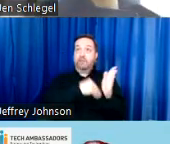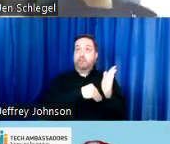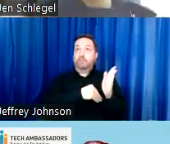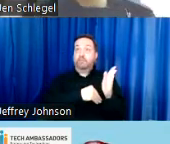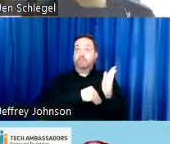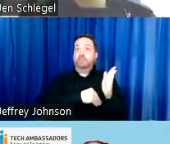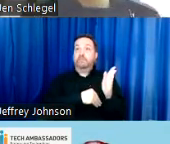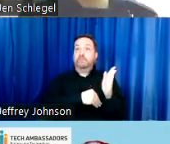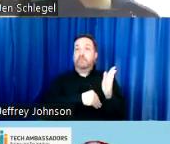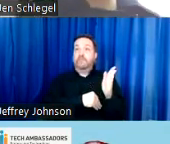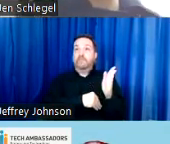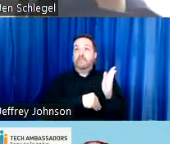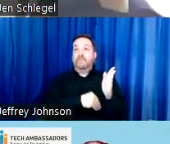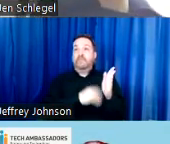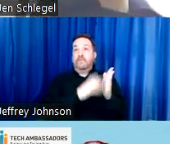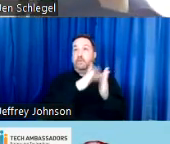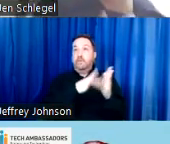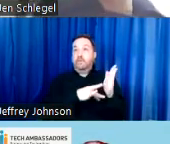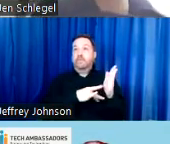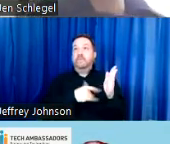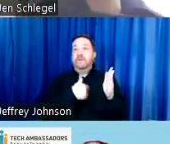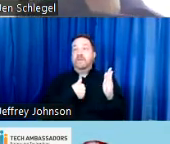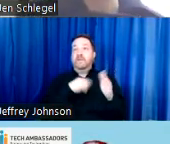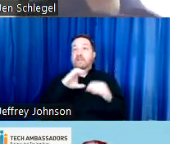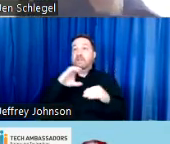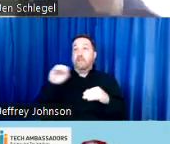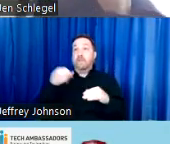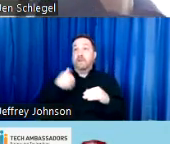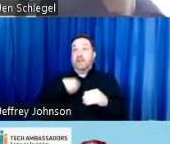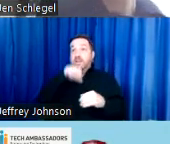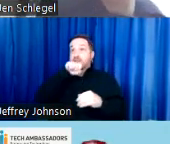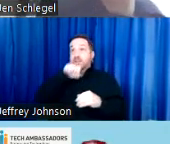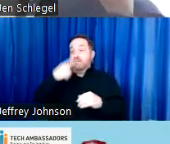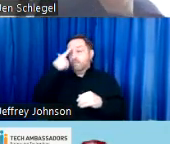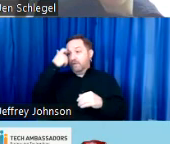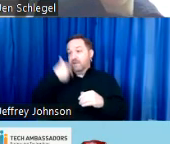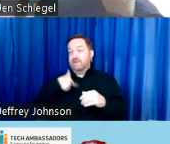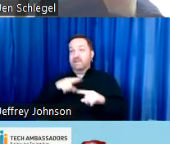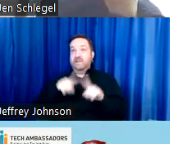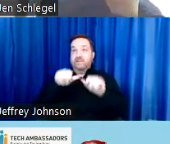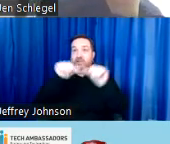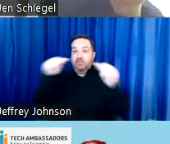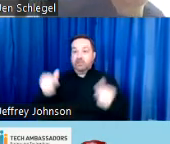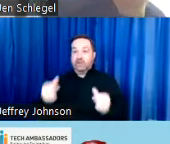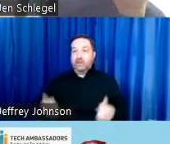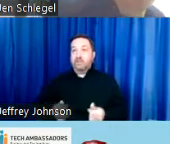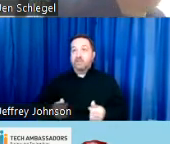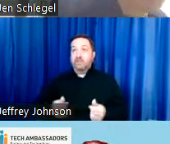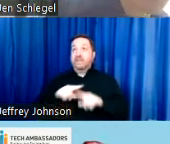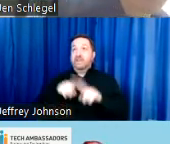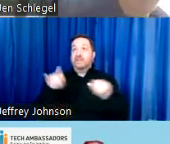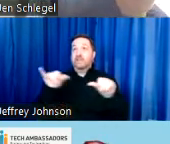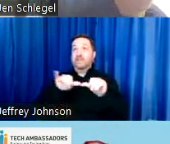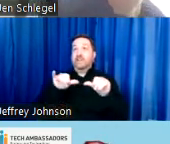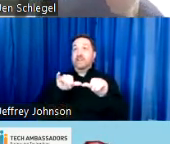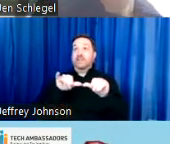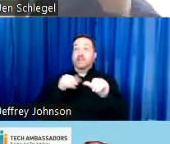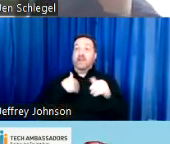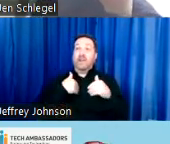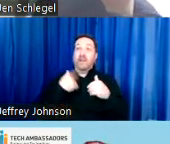thing I love about this company is that these come in all shapes and sizes. So I have one the size of a whiteboard in my